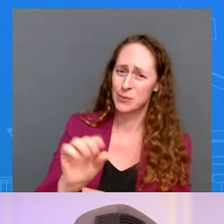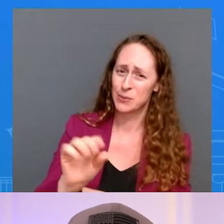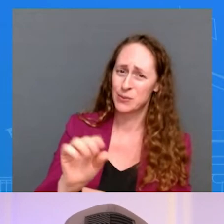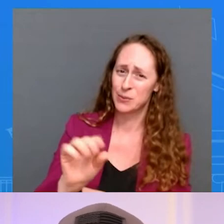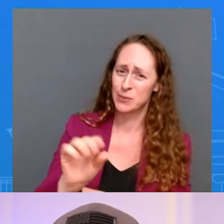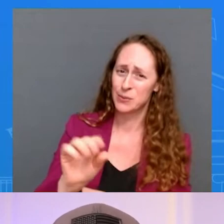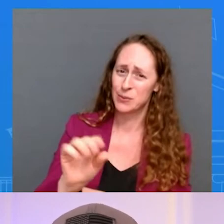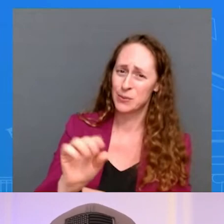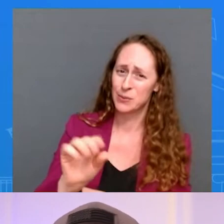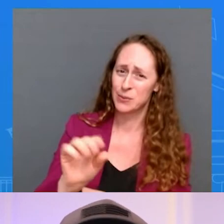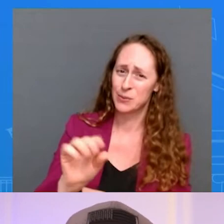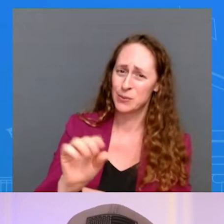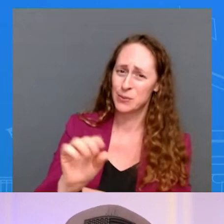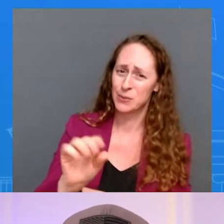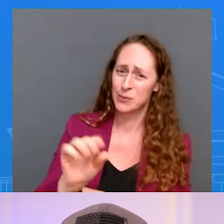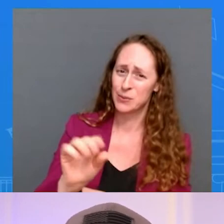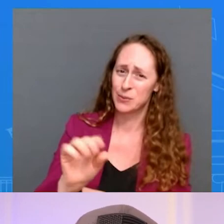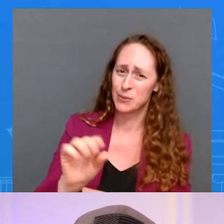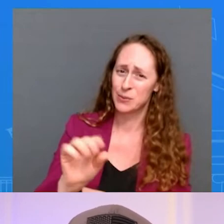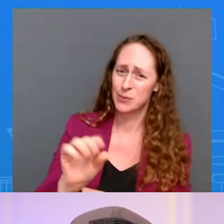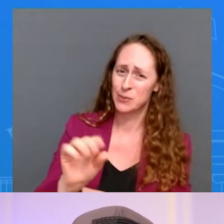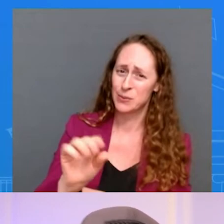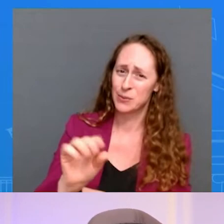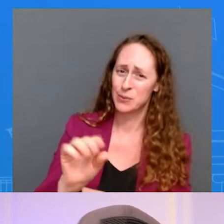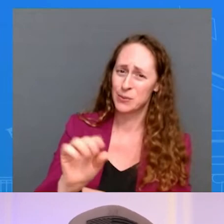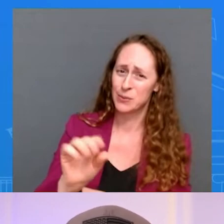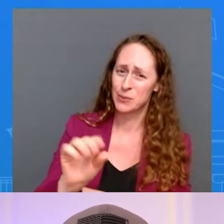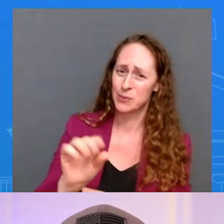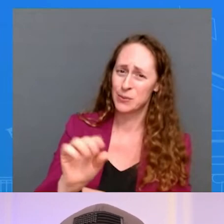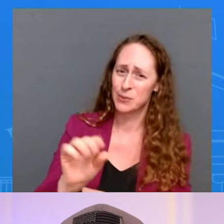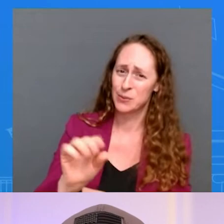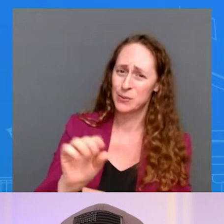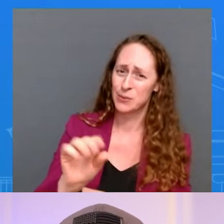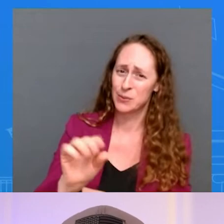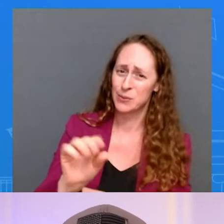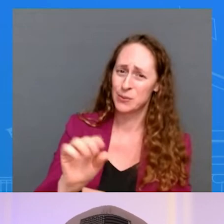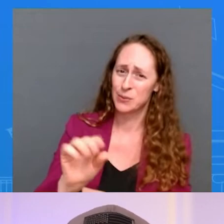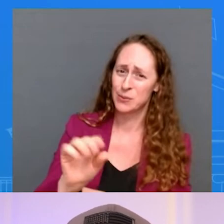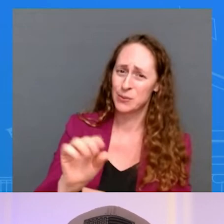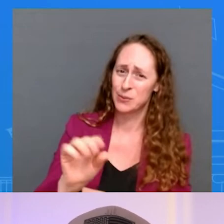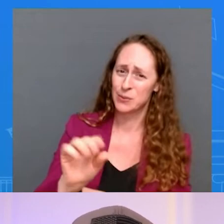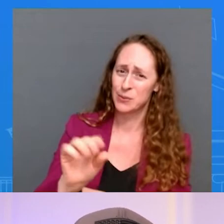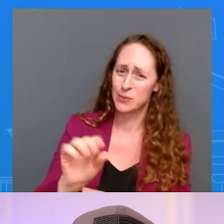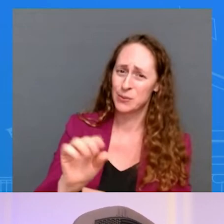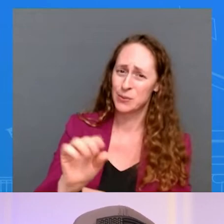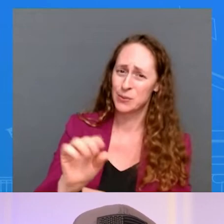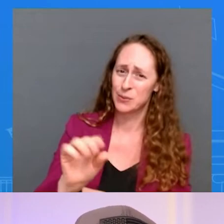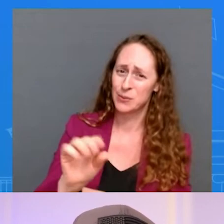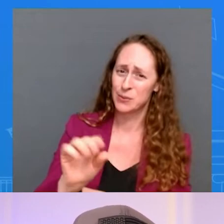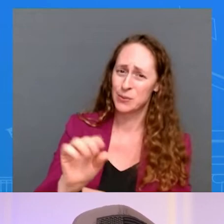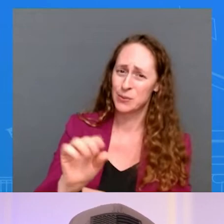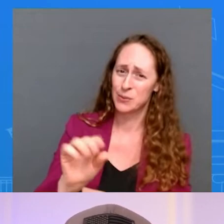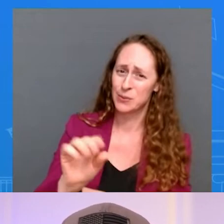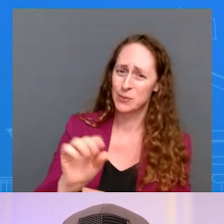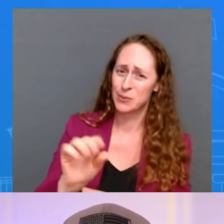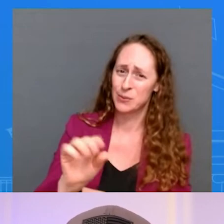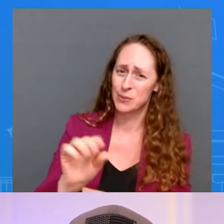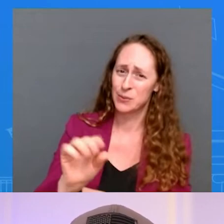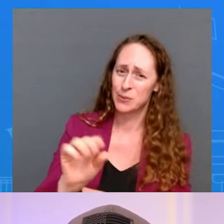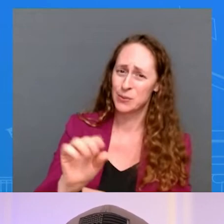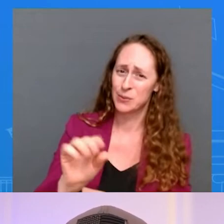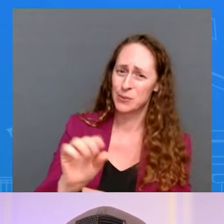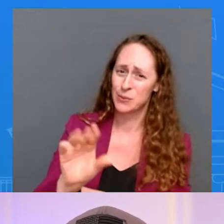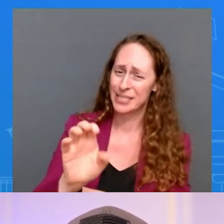nothing on schedule, but hey, he's filled up. According to John Kirby to Peter Doocy, you know, he's just taken as an insult. Oh, you know, he doesn't have much free